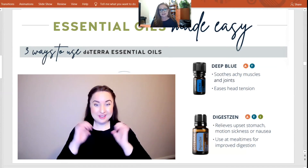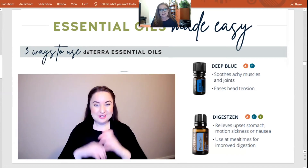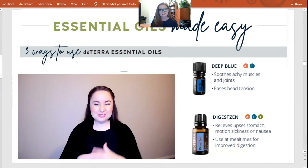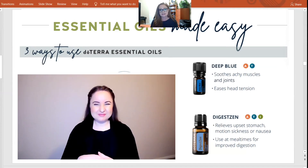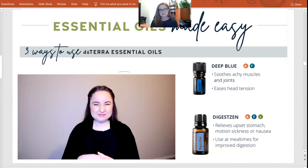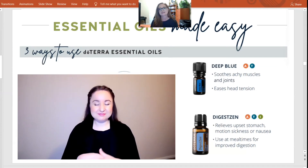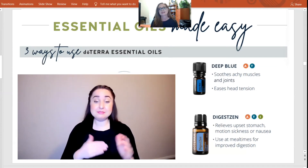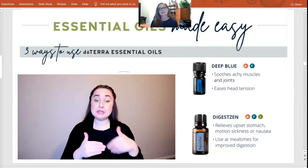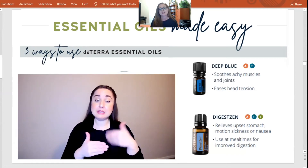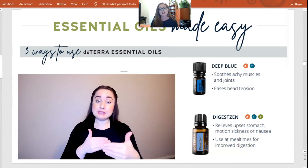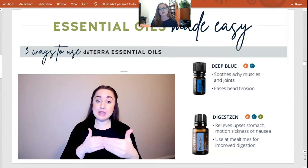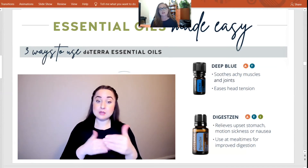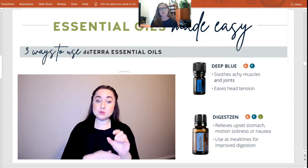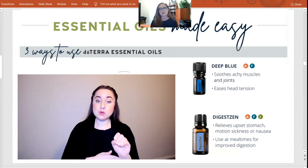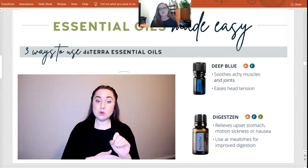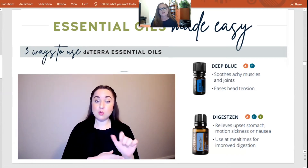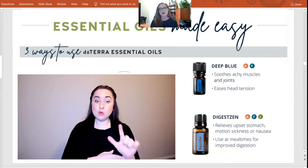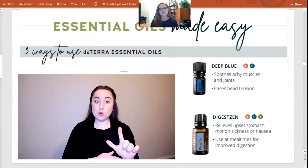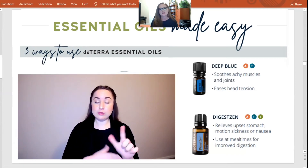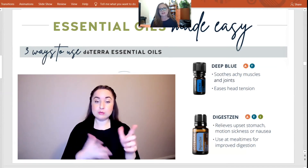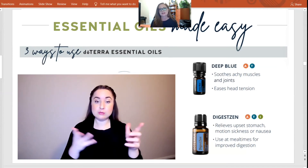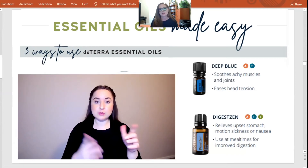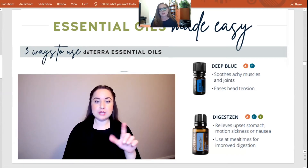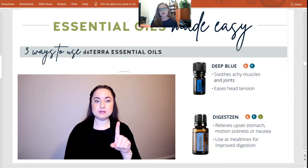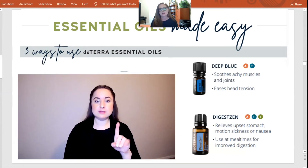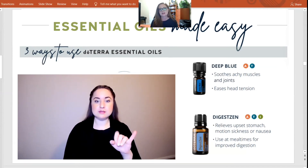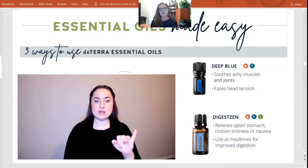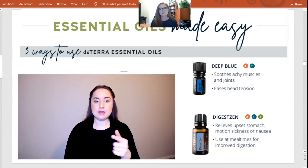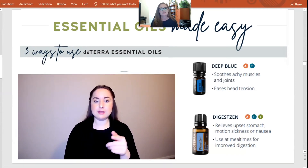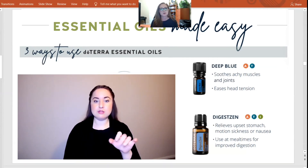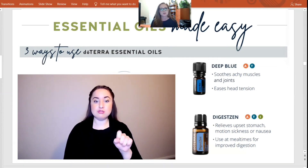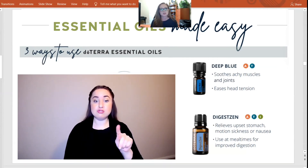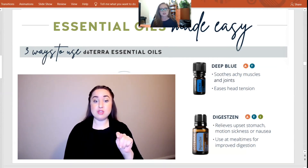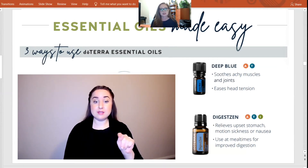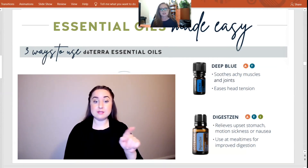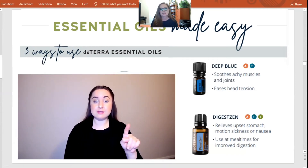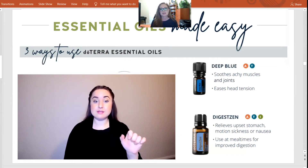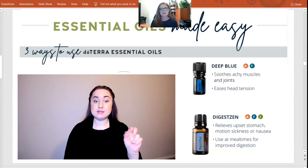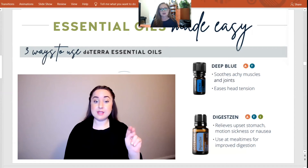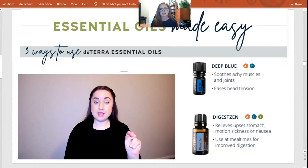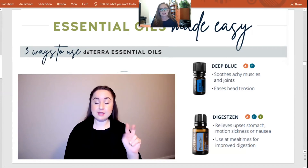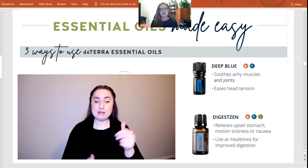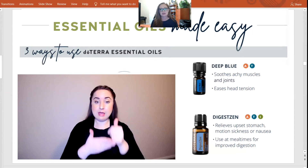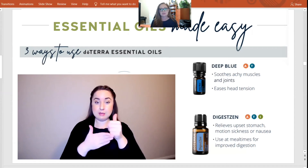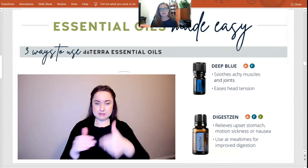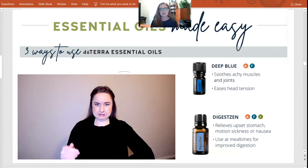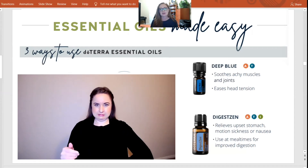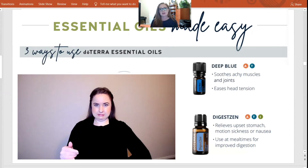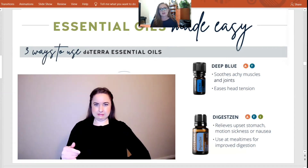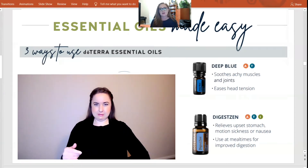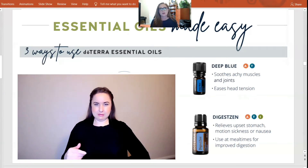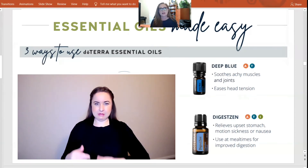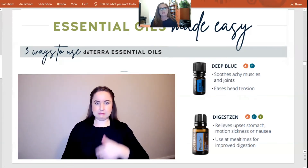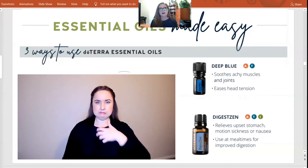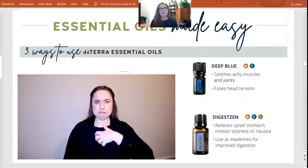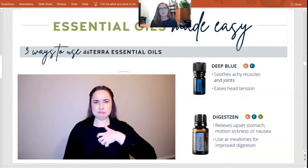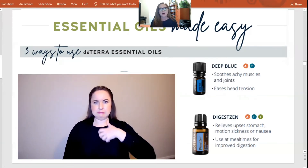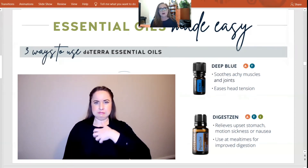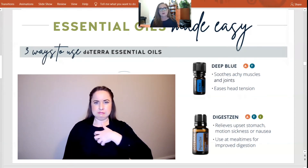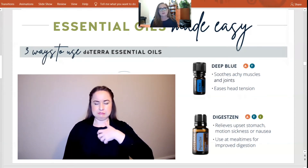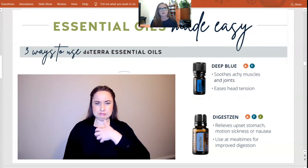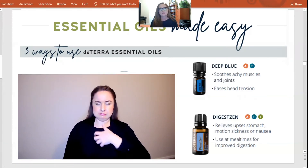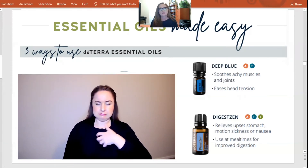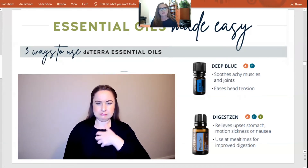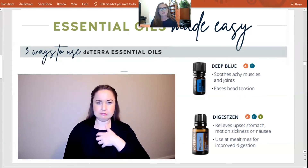digesting. It relieves upset stomach, motion sickness, nausea. What I love